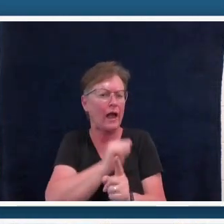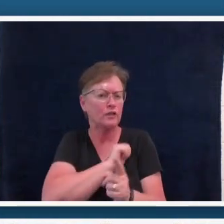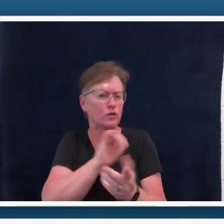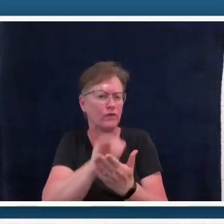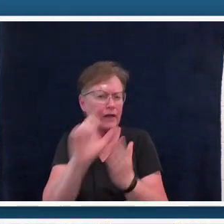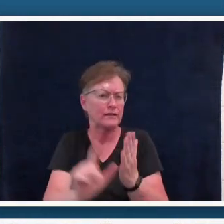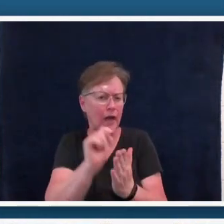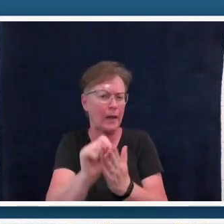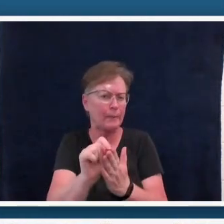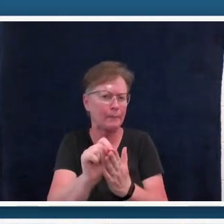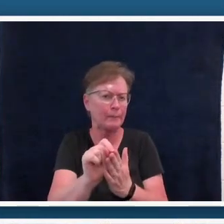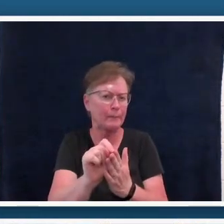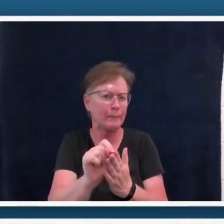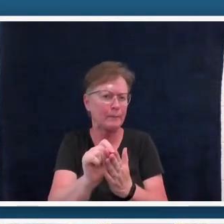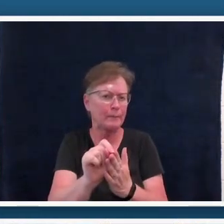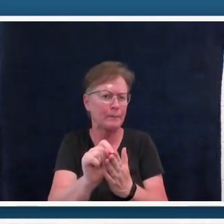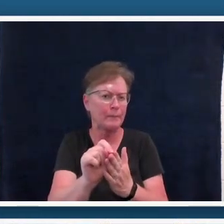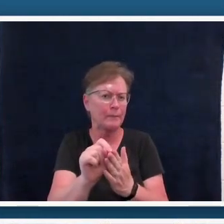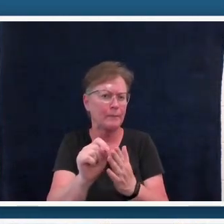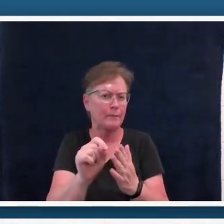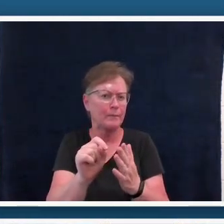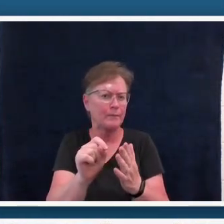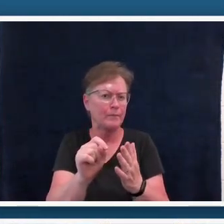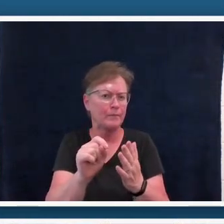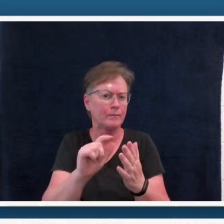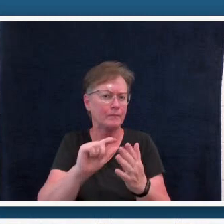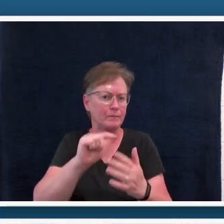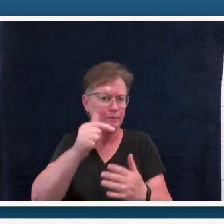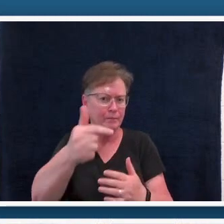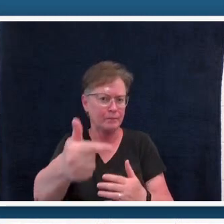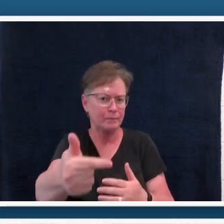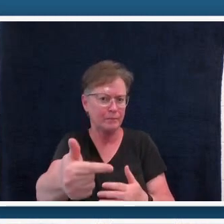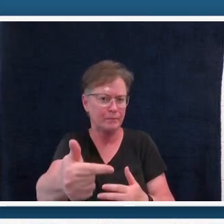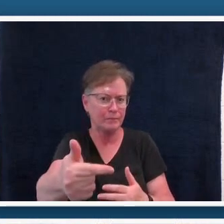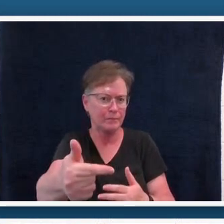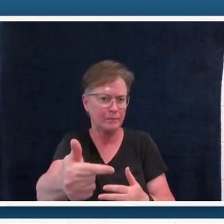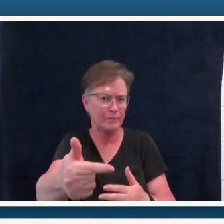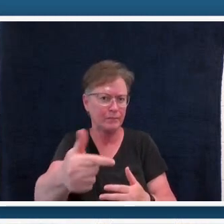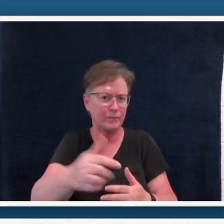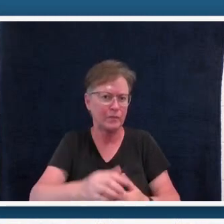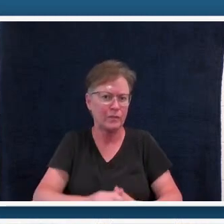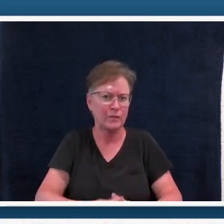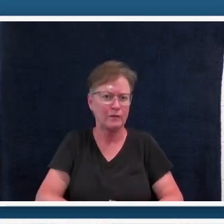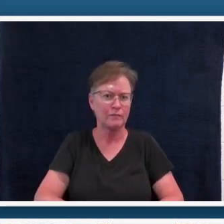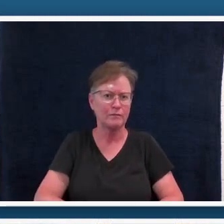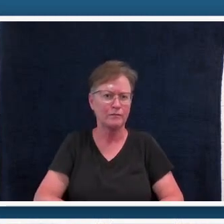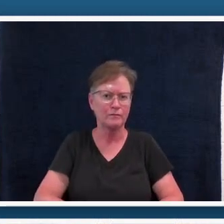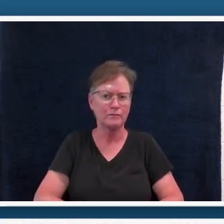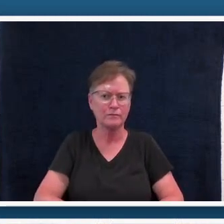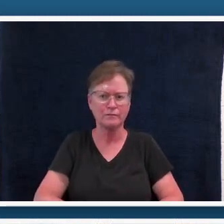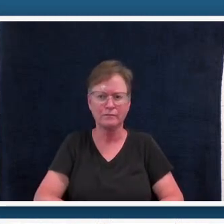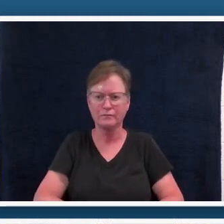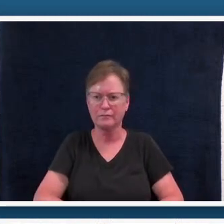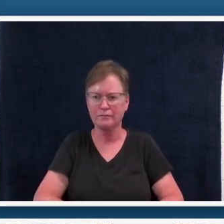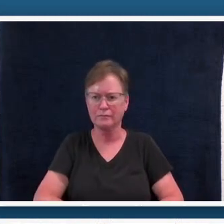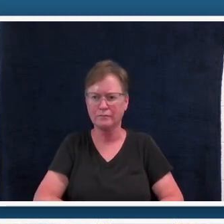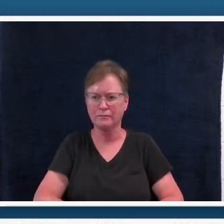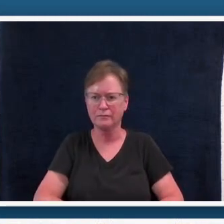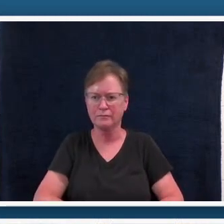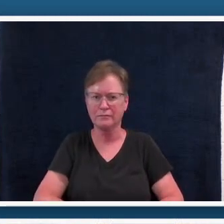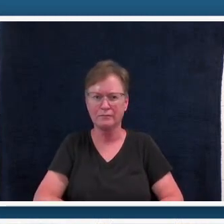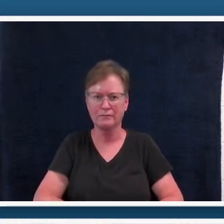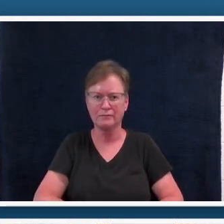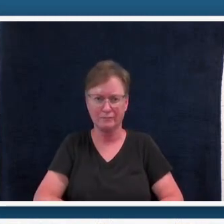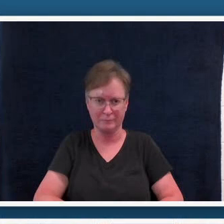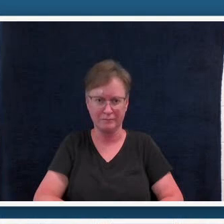about briefly. Is there anything that they conceal rather than reveal? So just thinking about both of those